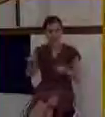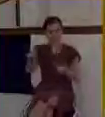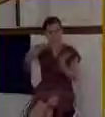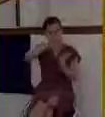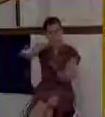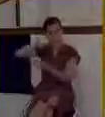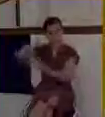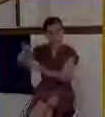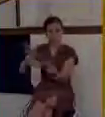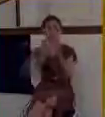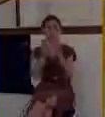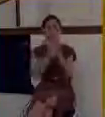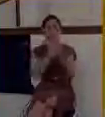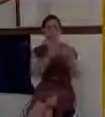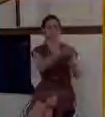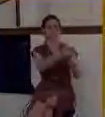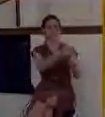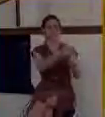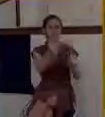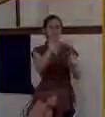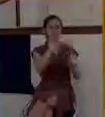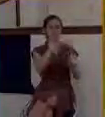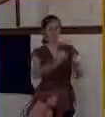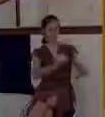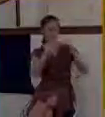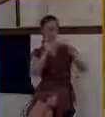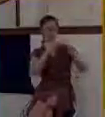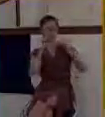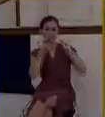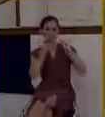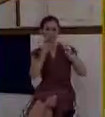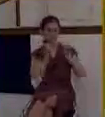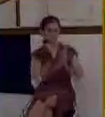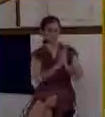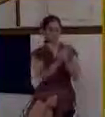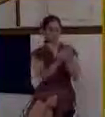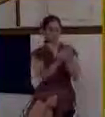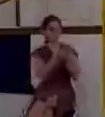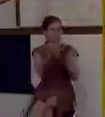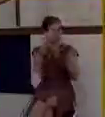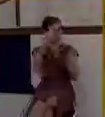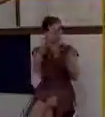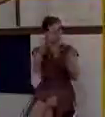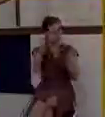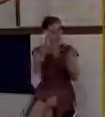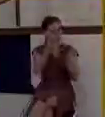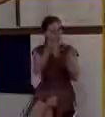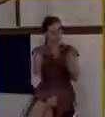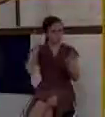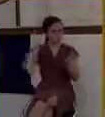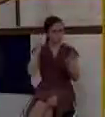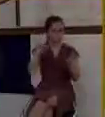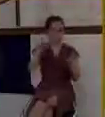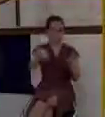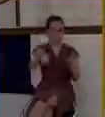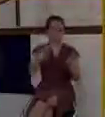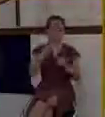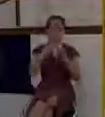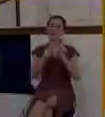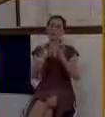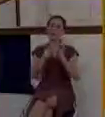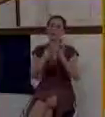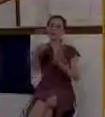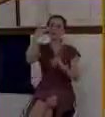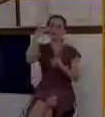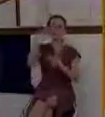speak for itself. People do that all the time. They do it with God. They have a preconceived notion of what God ought to be, and